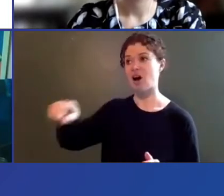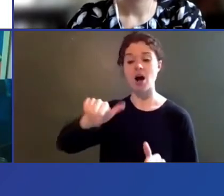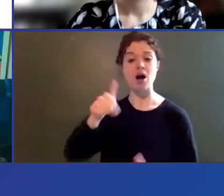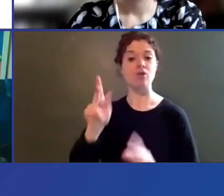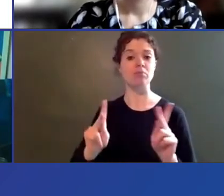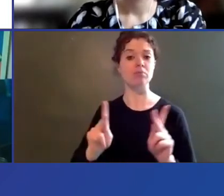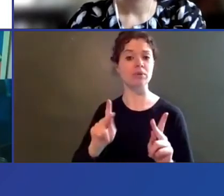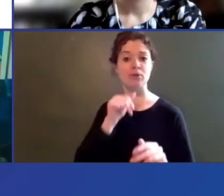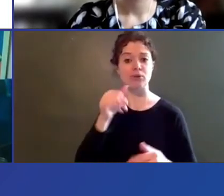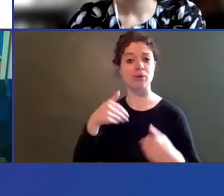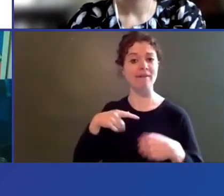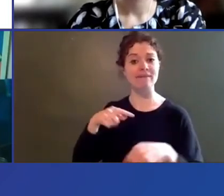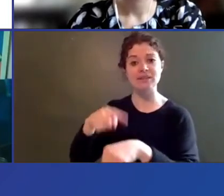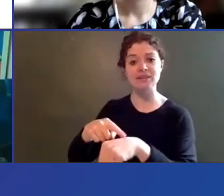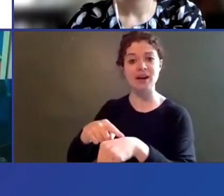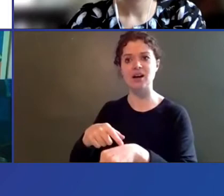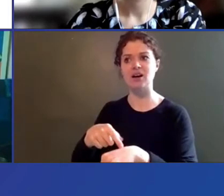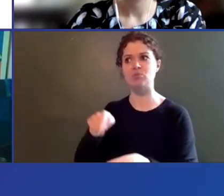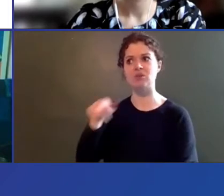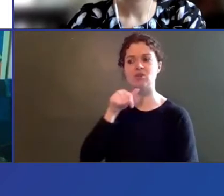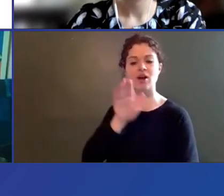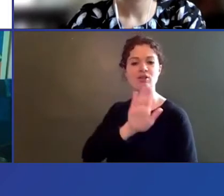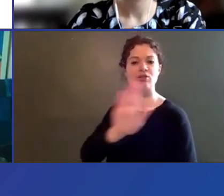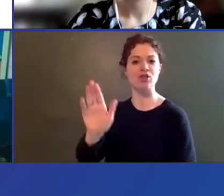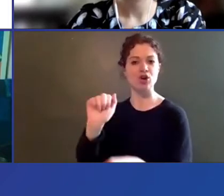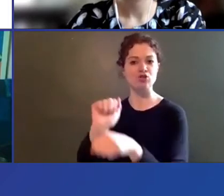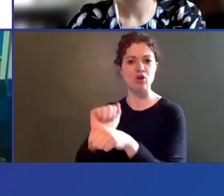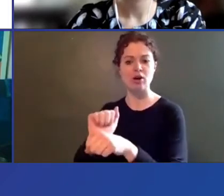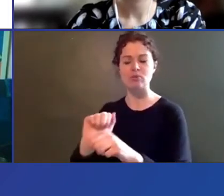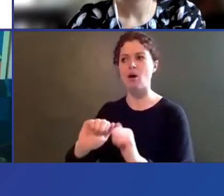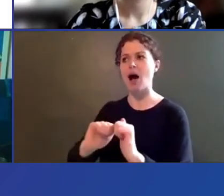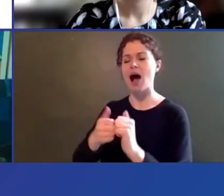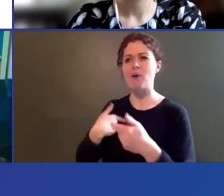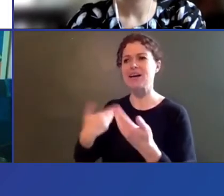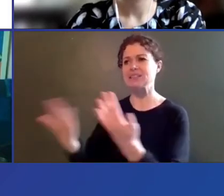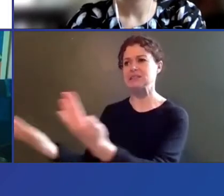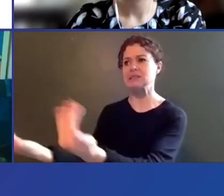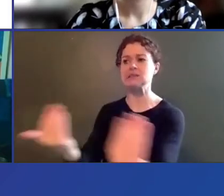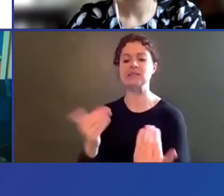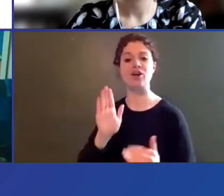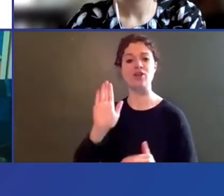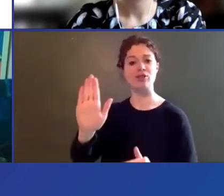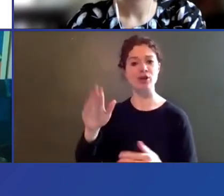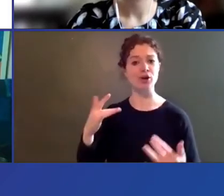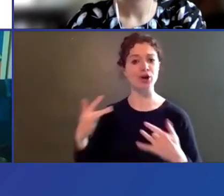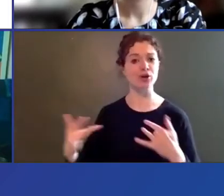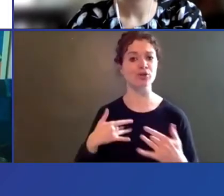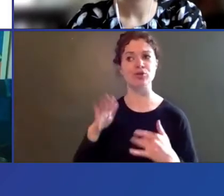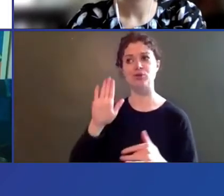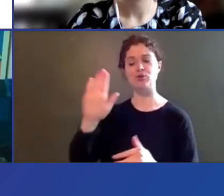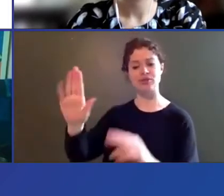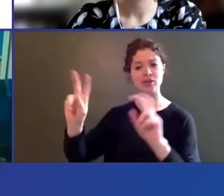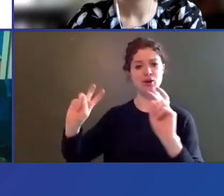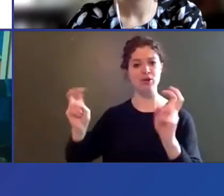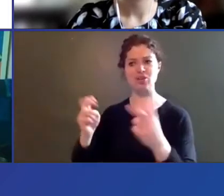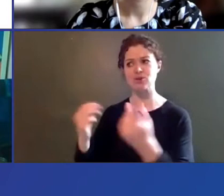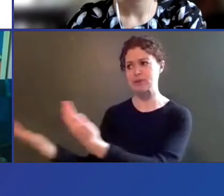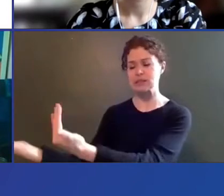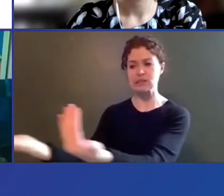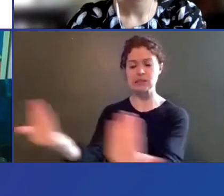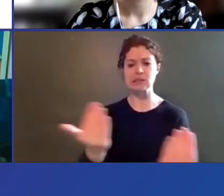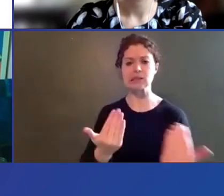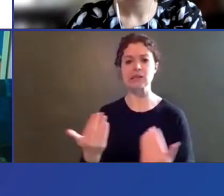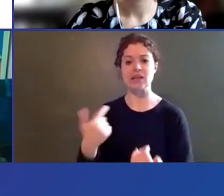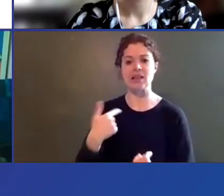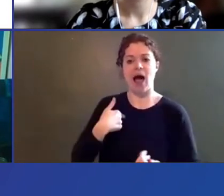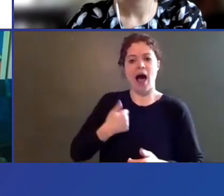it get their voice heard, at least to me, and then that gets amplified out. Anybody with experience of that? I mean, you must have